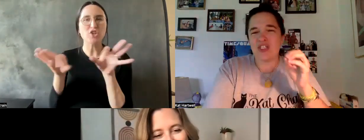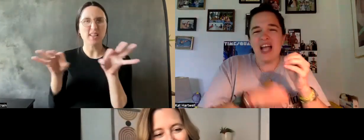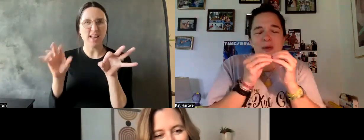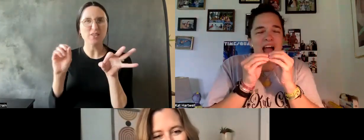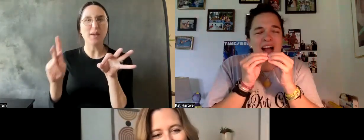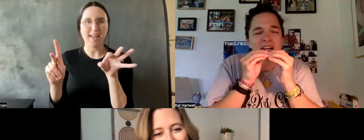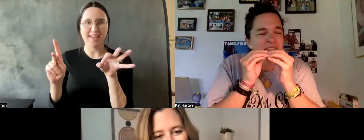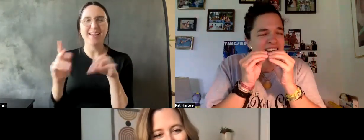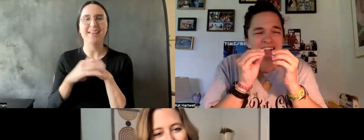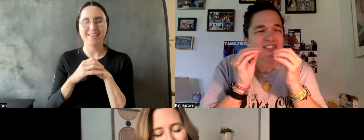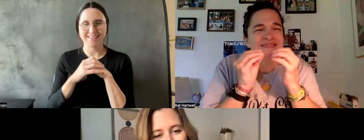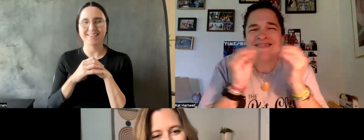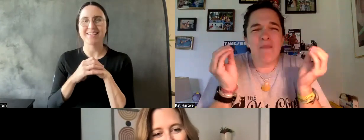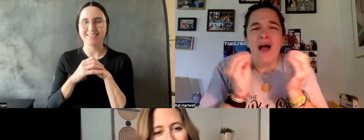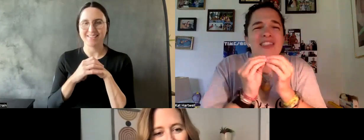To give him Yeah. like